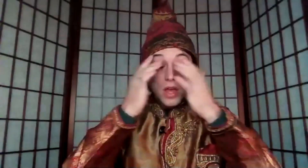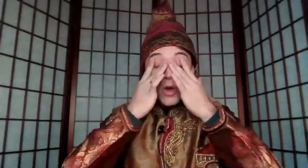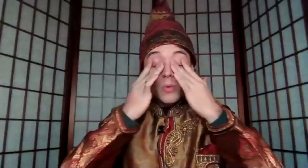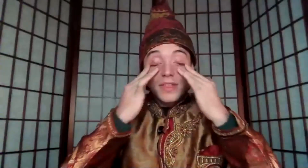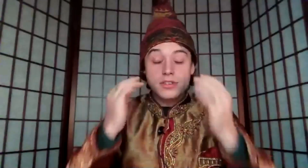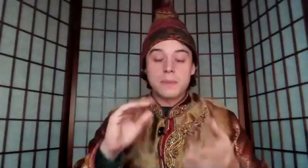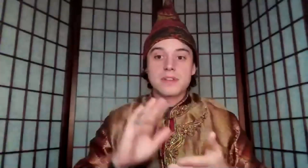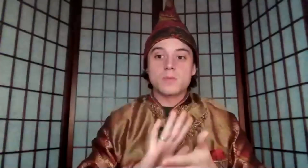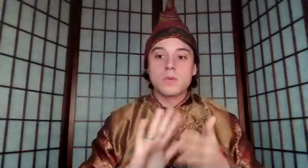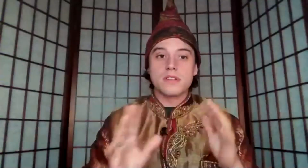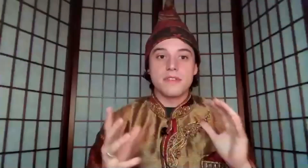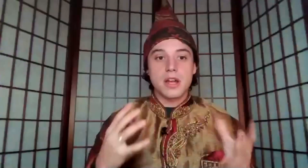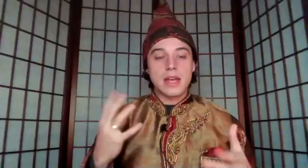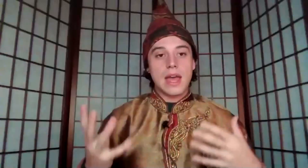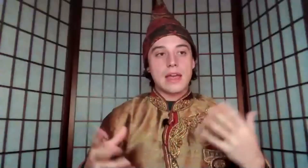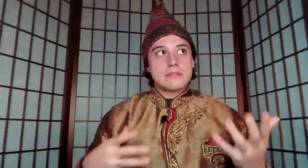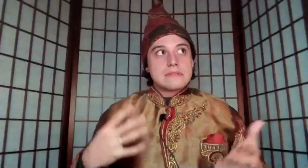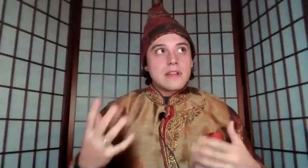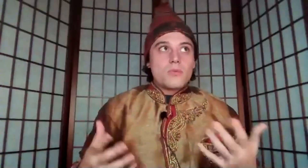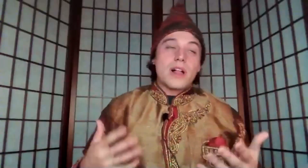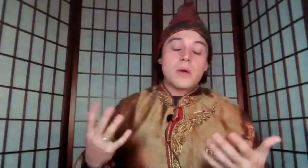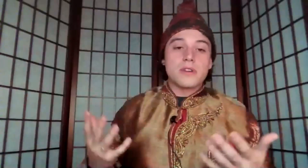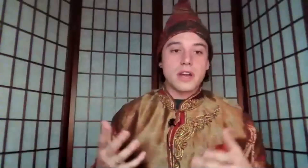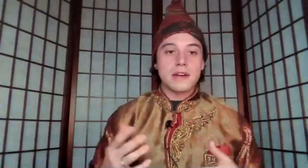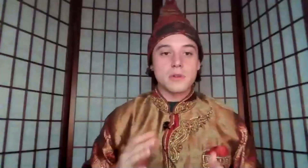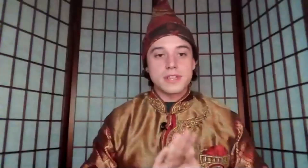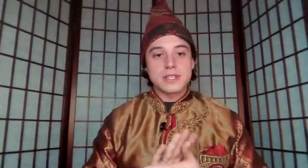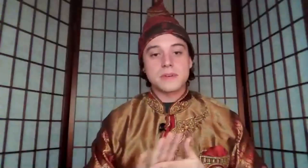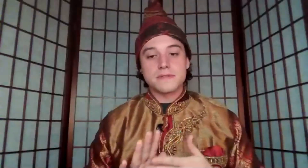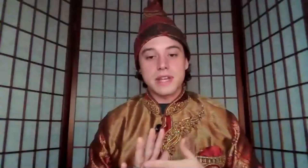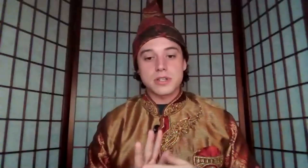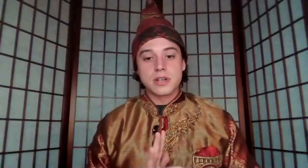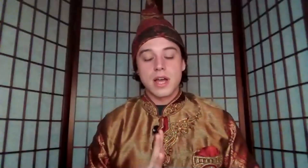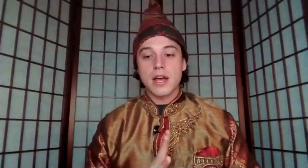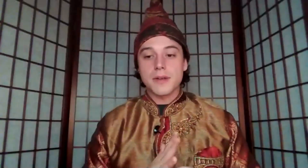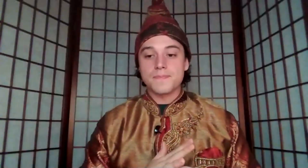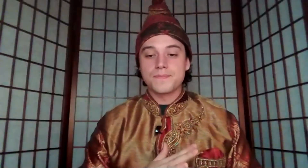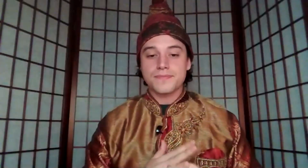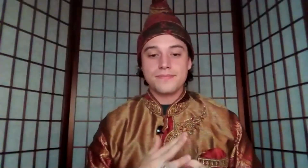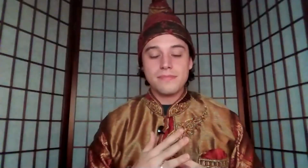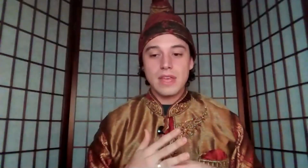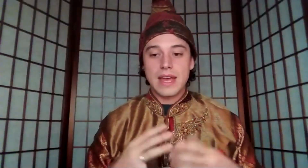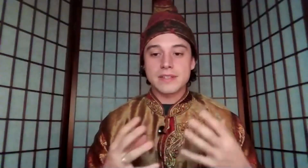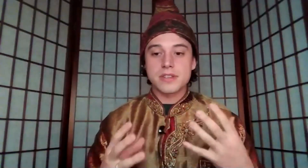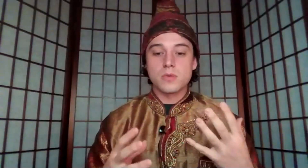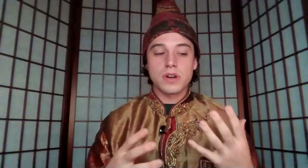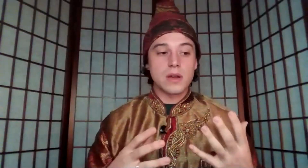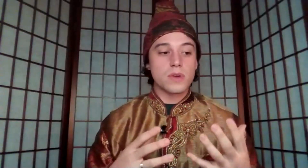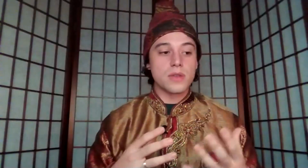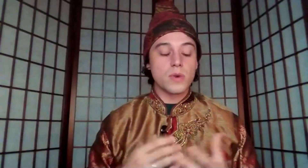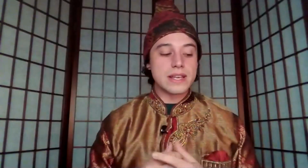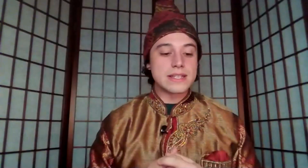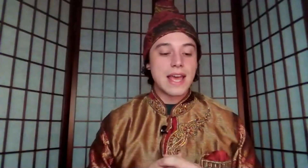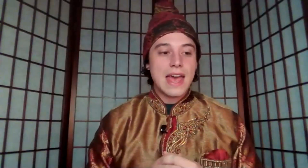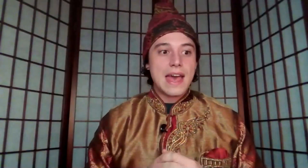So within shamanism, we work I work very heavily with the spirits of nature. And so working